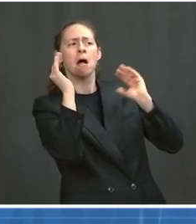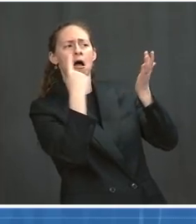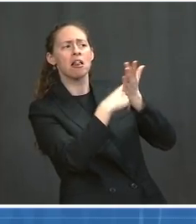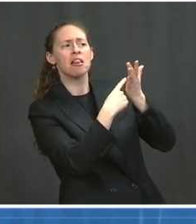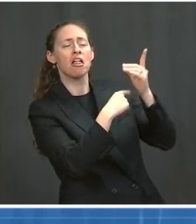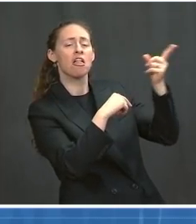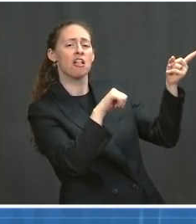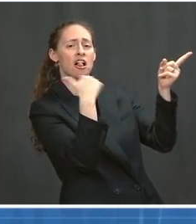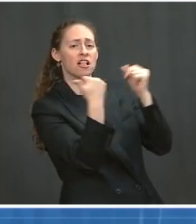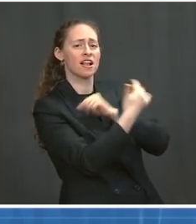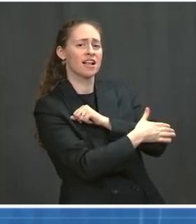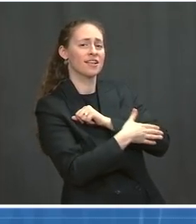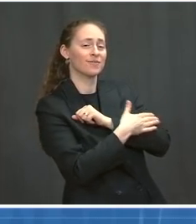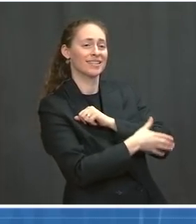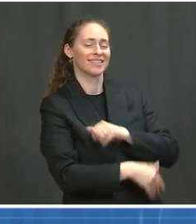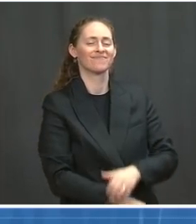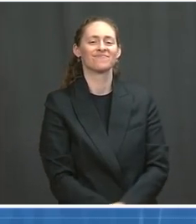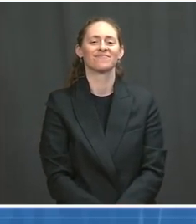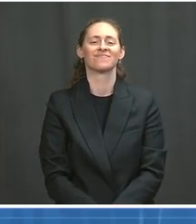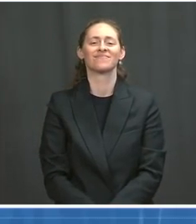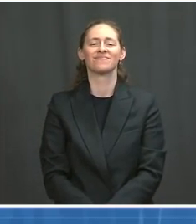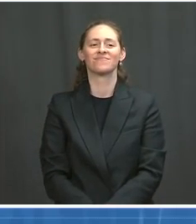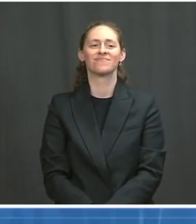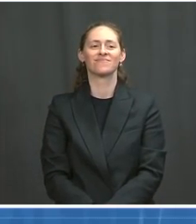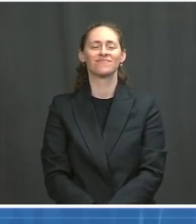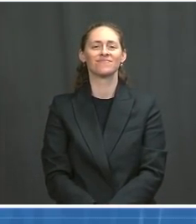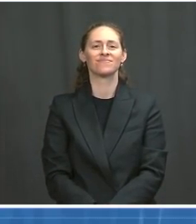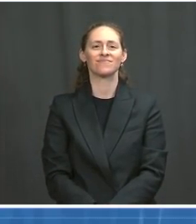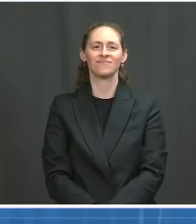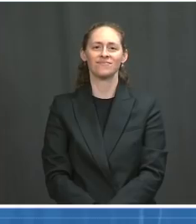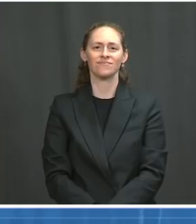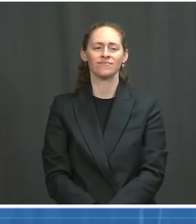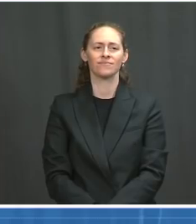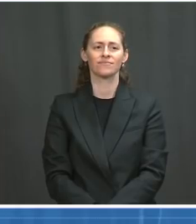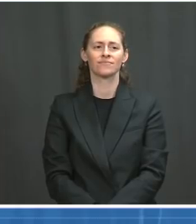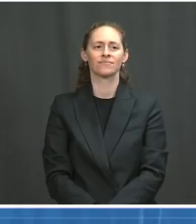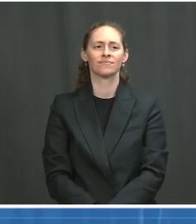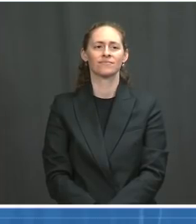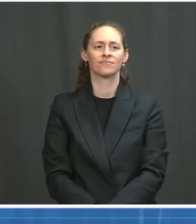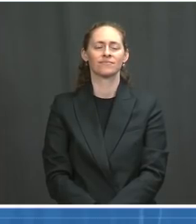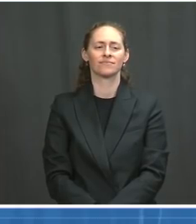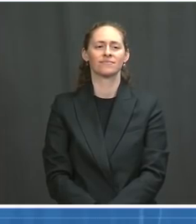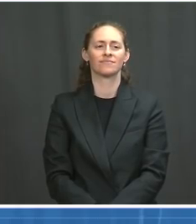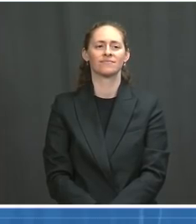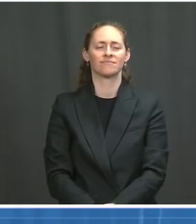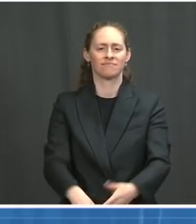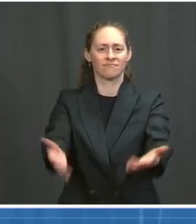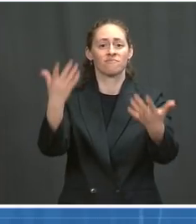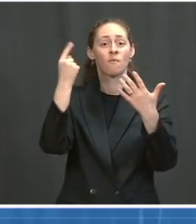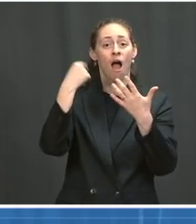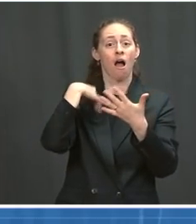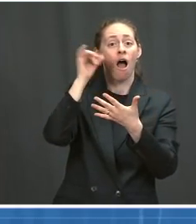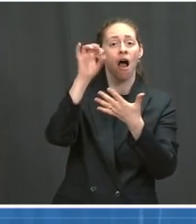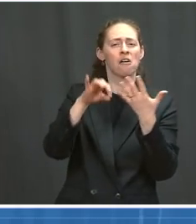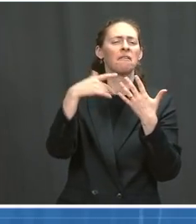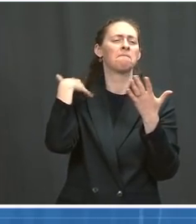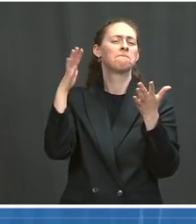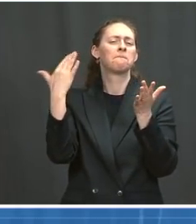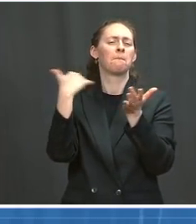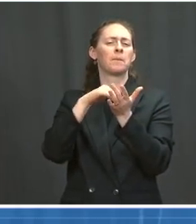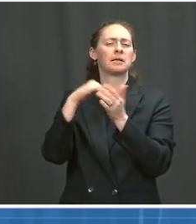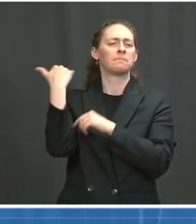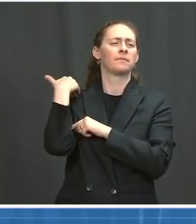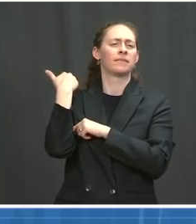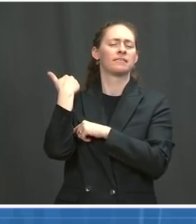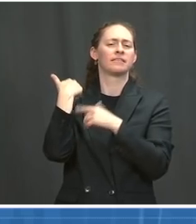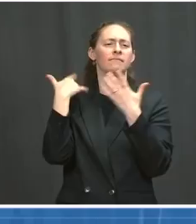real-world effectiveness of the vaccines here in the United States, but I want to show you with some examples of recently published data.